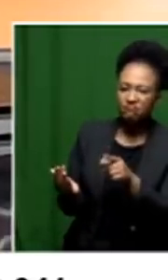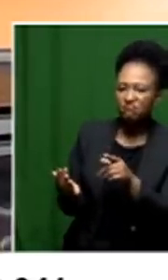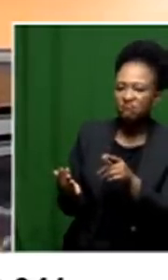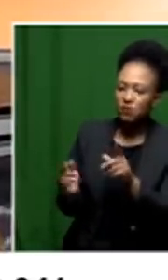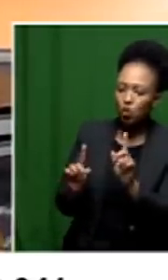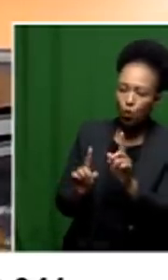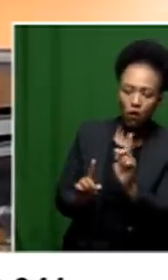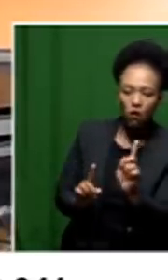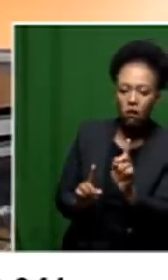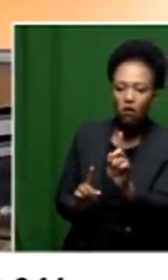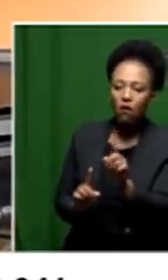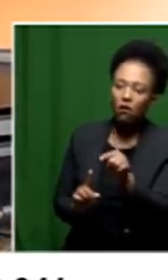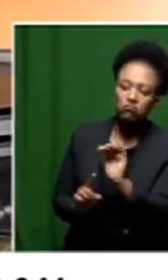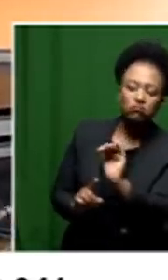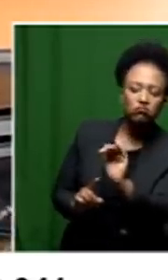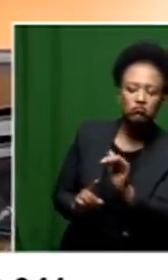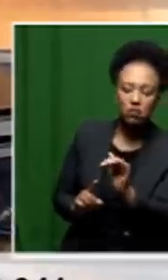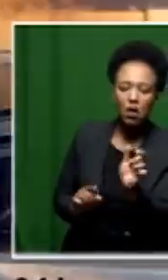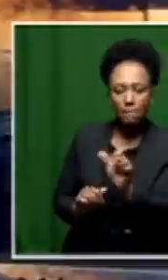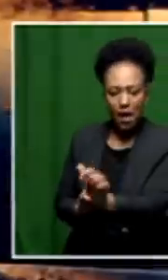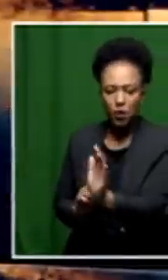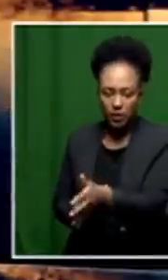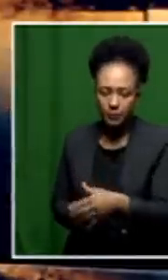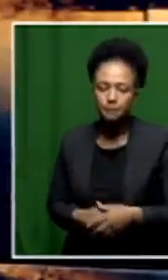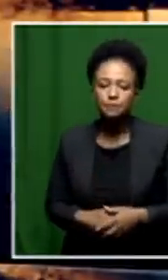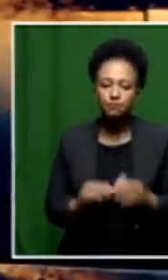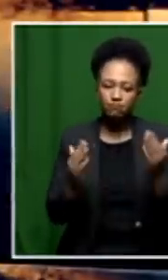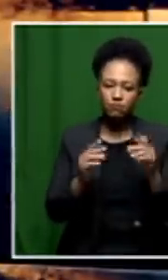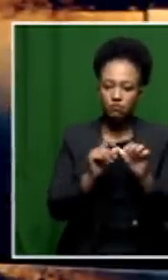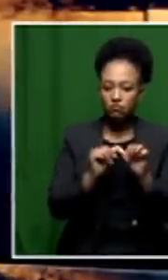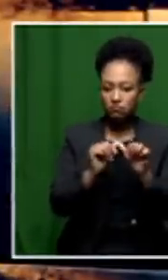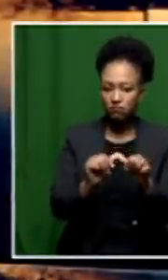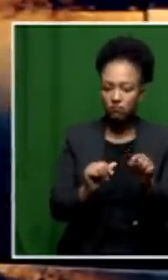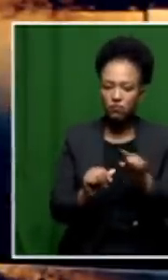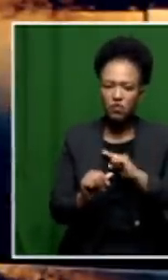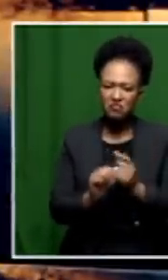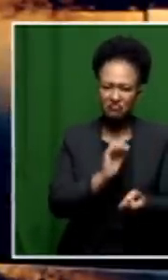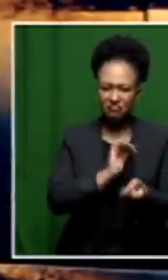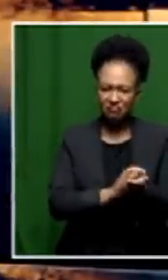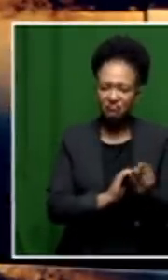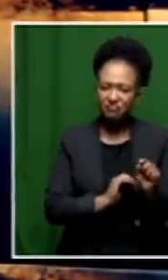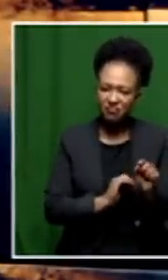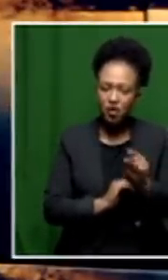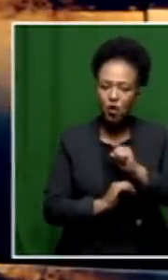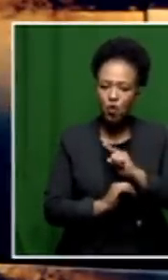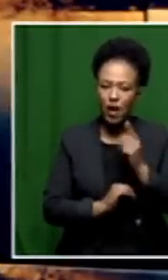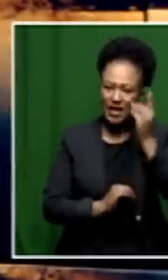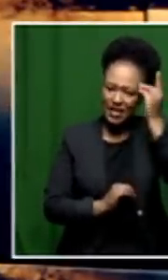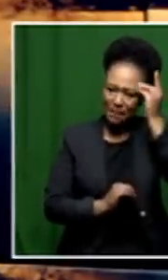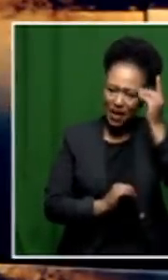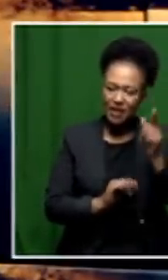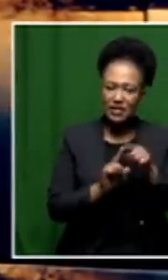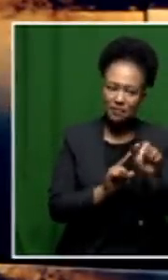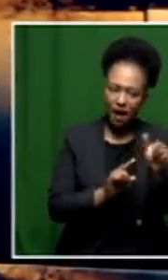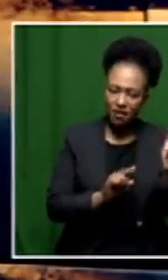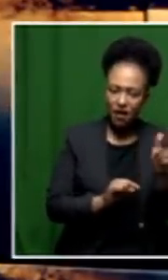make your way over there, and we'll come back to you. And of course, we'll continue to focus on the developments in eThekwini and other